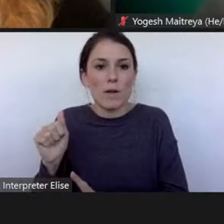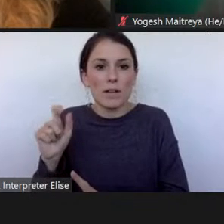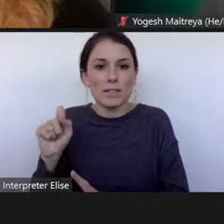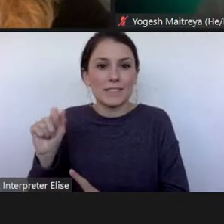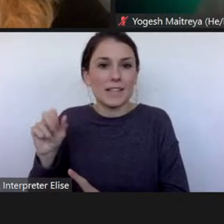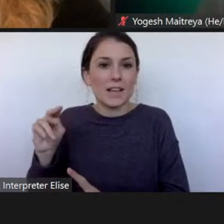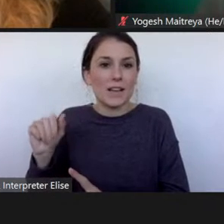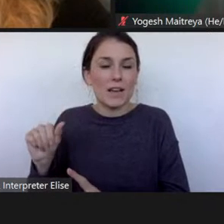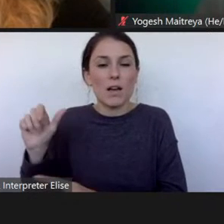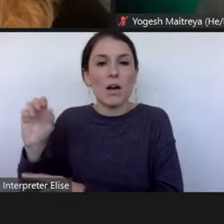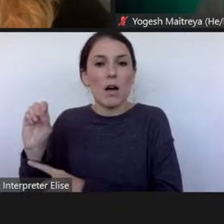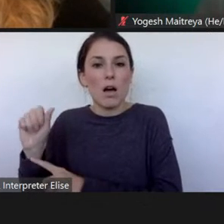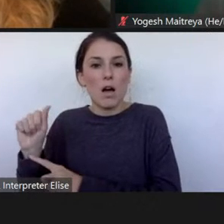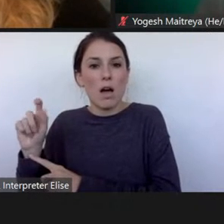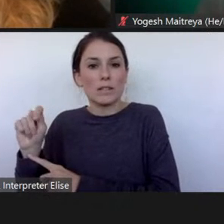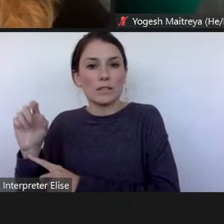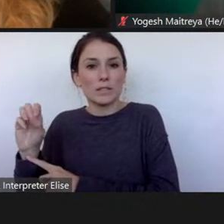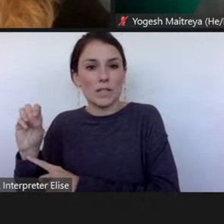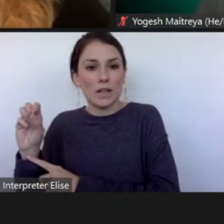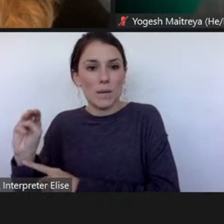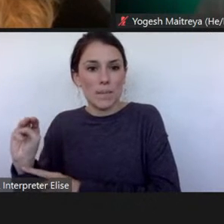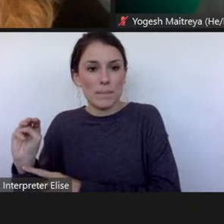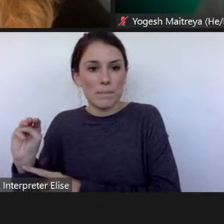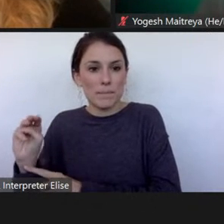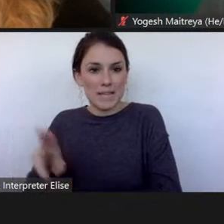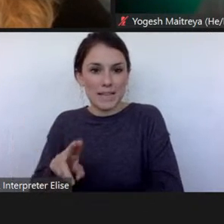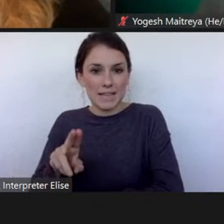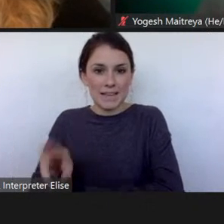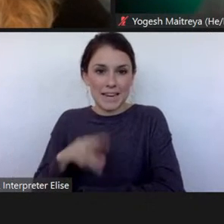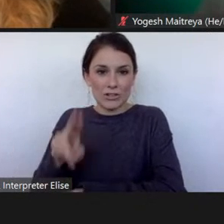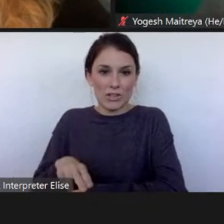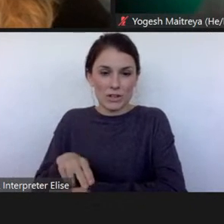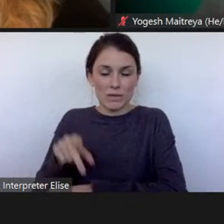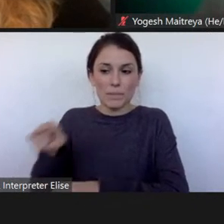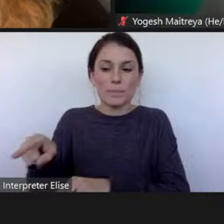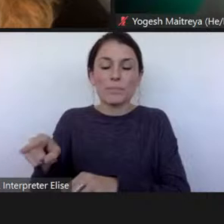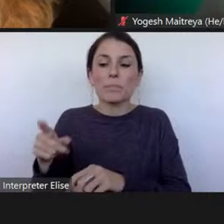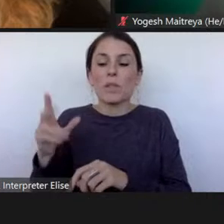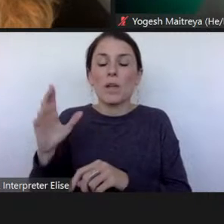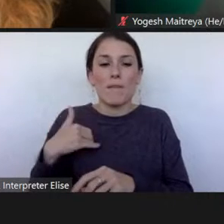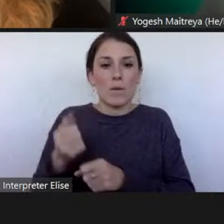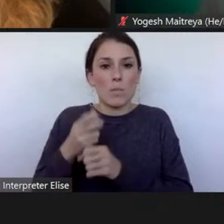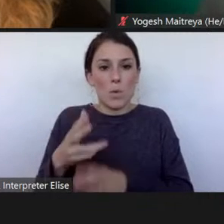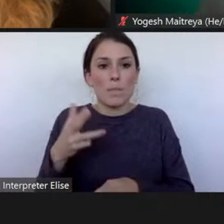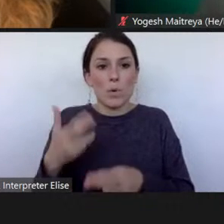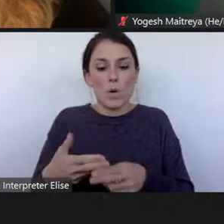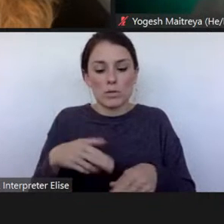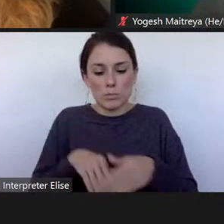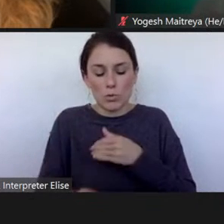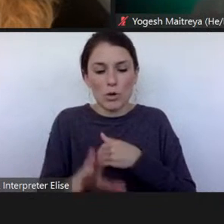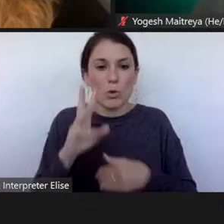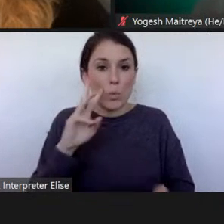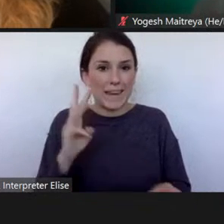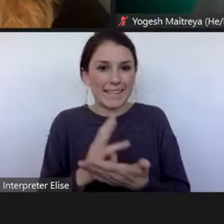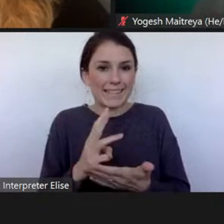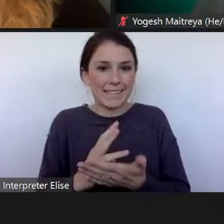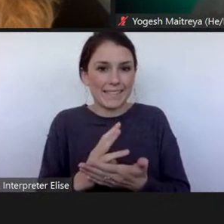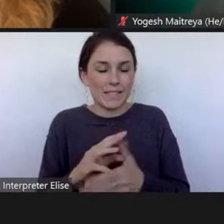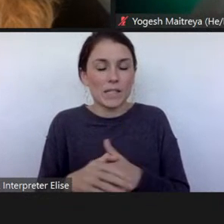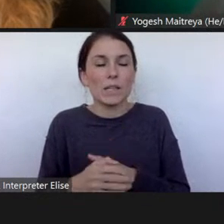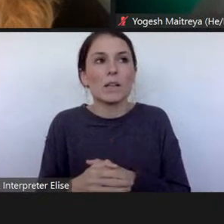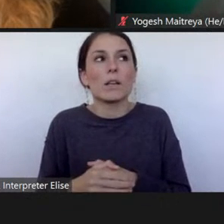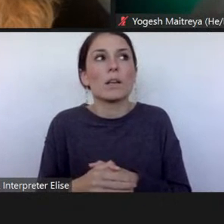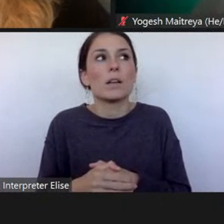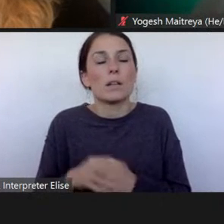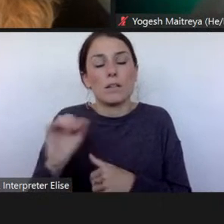nation. And Ofelia has a poem called Birth Witness. In Birth Witness,